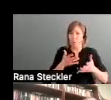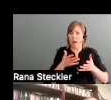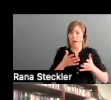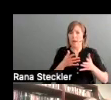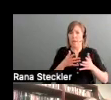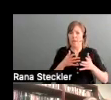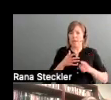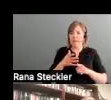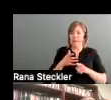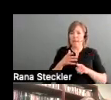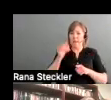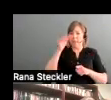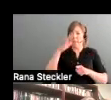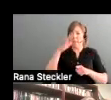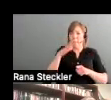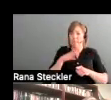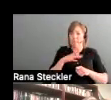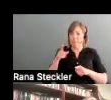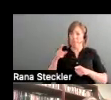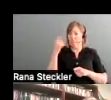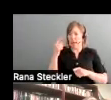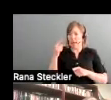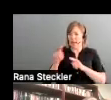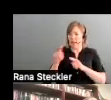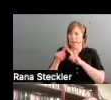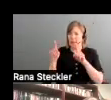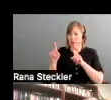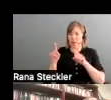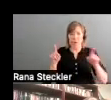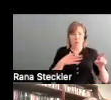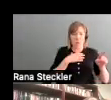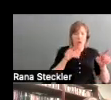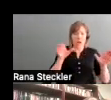madness and how it differed from the insanity experienced by whites